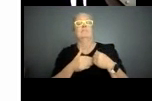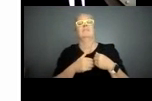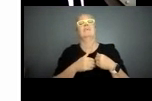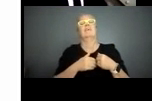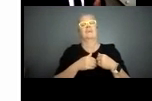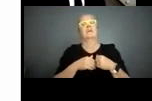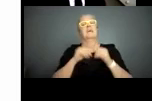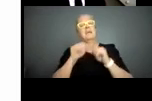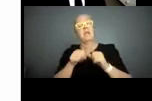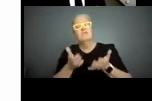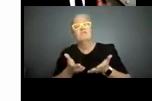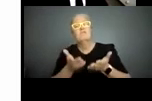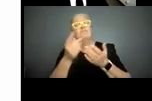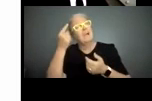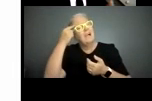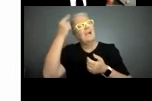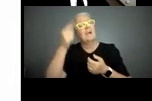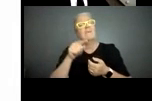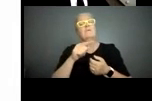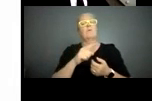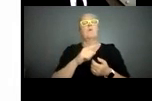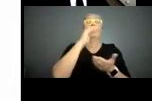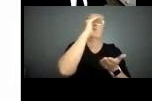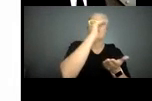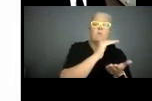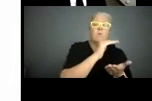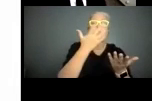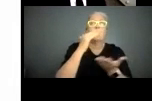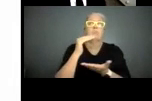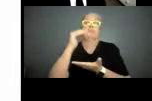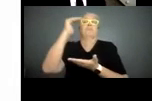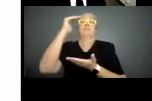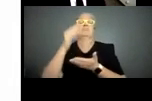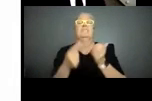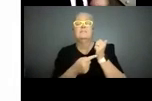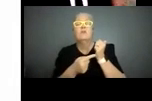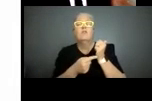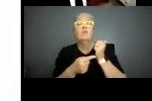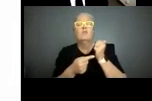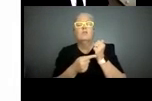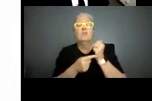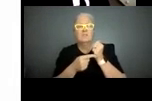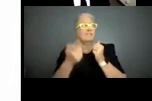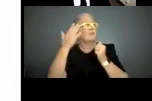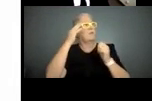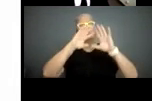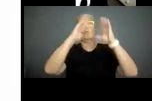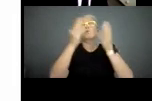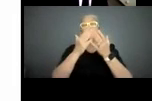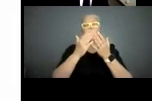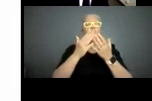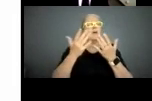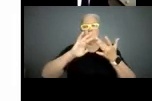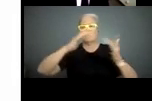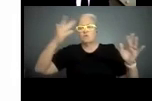high-tech solutions. We are experts in aids and appliances. That's what we use to access the world. We should actually give our knowledge